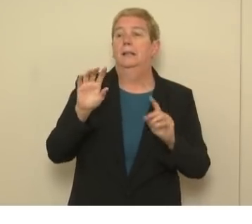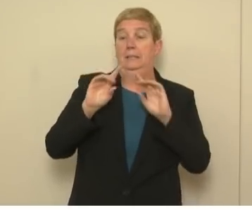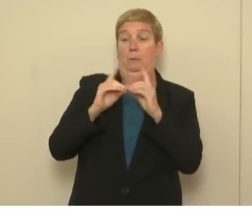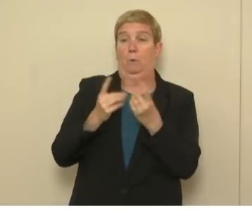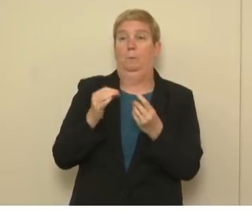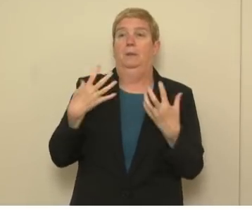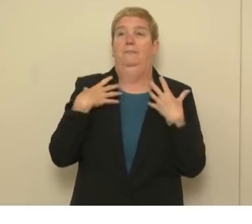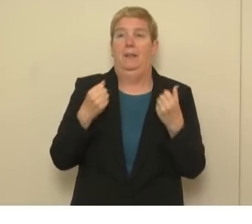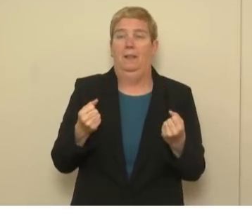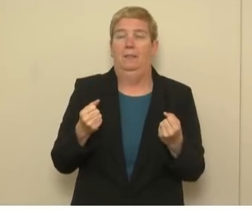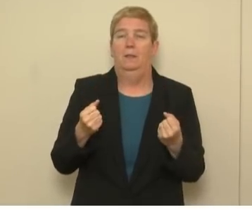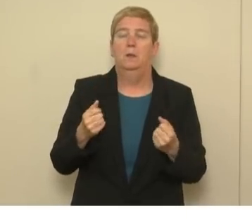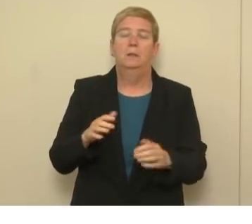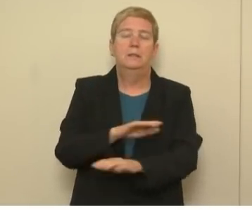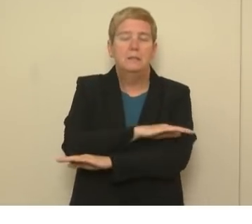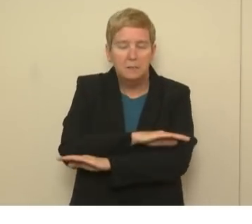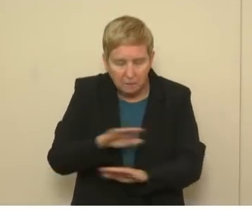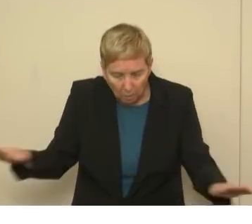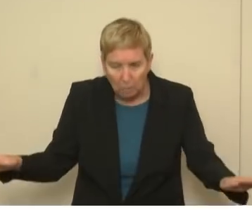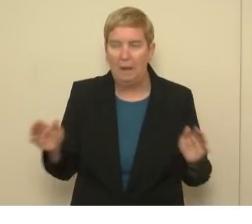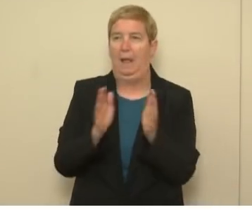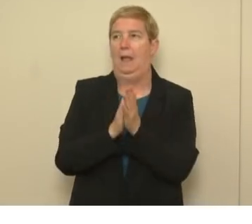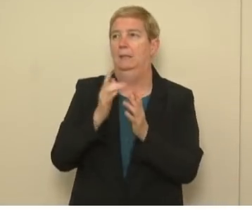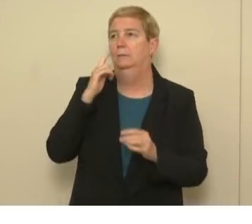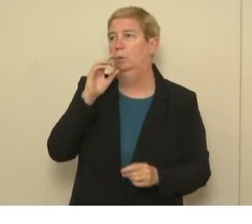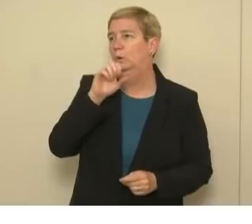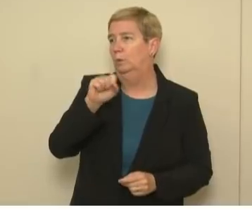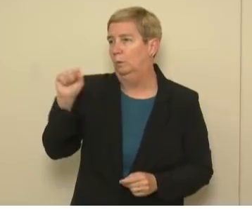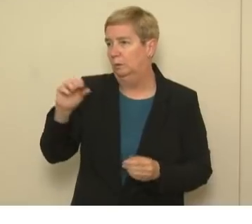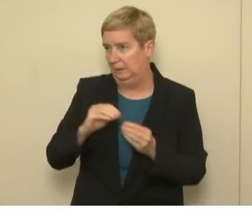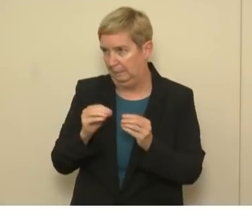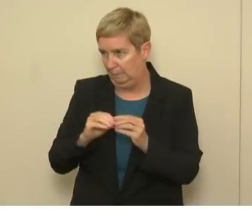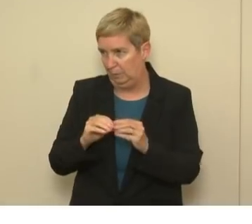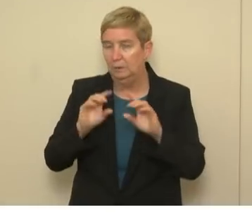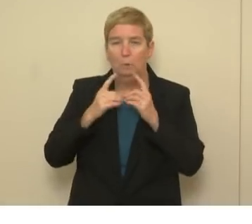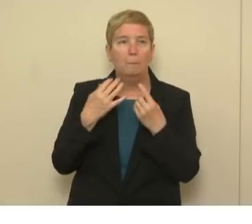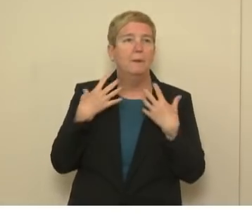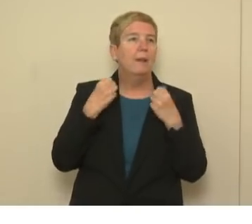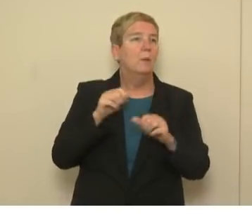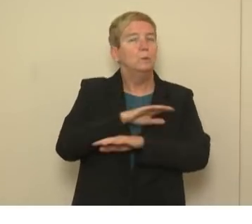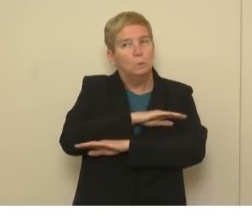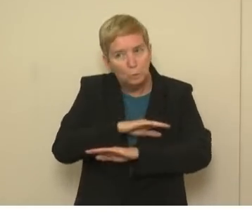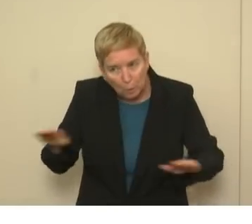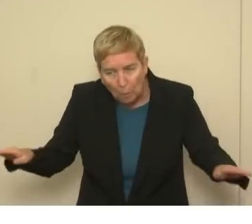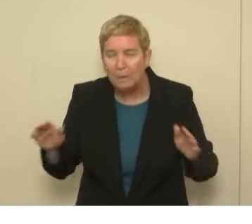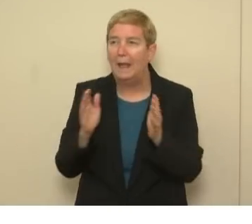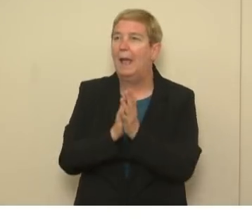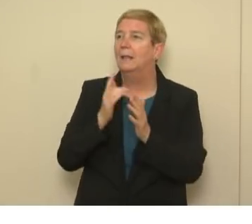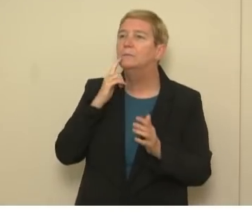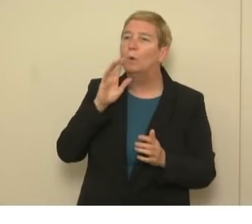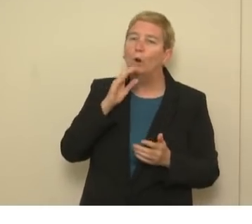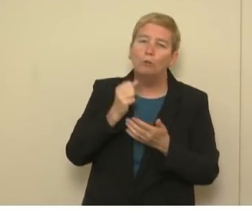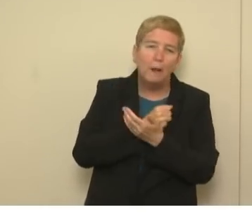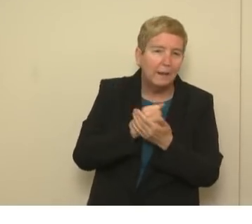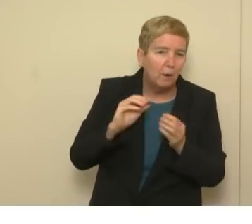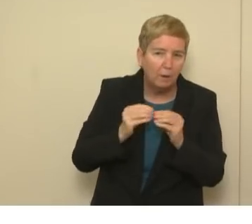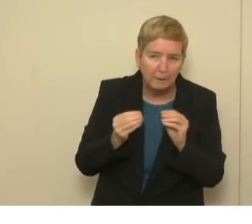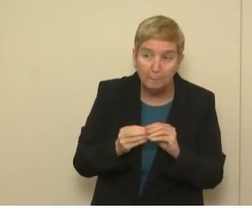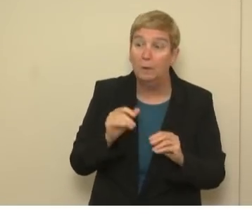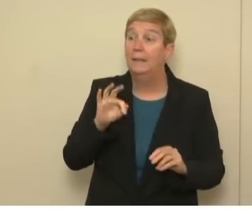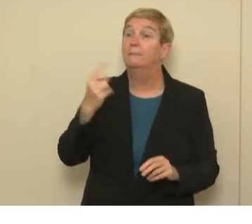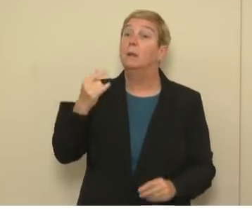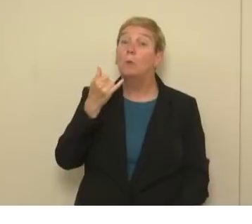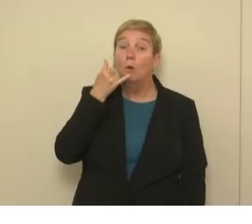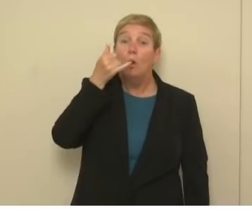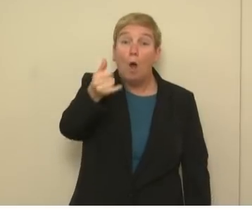number, anything like that. And so if you get a call like that and you're asked for that kind of information, it's fraudulent.